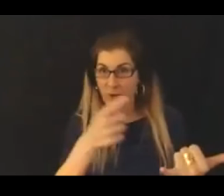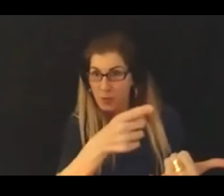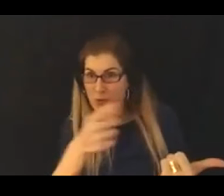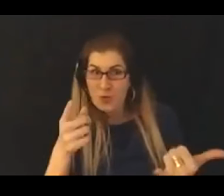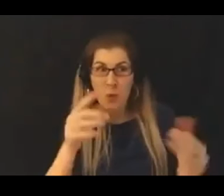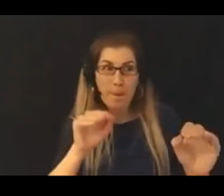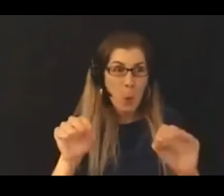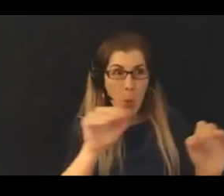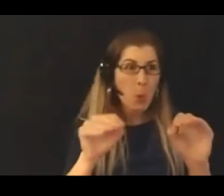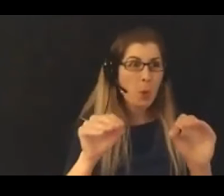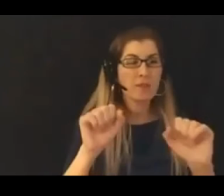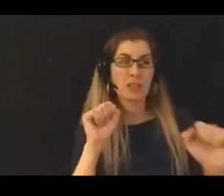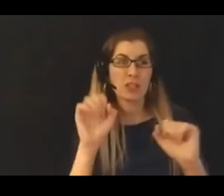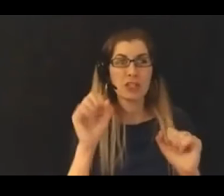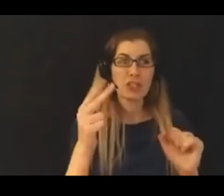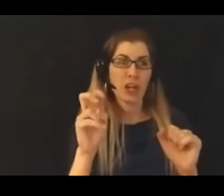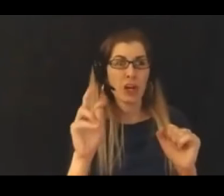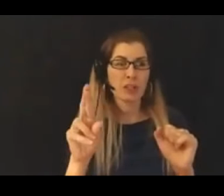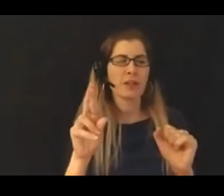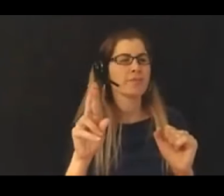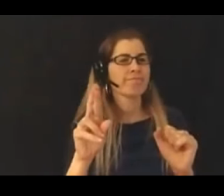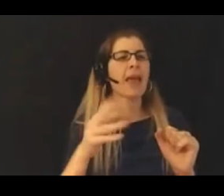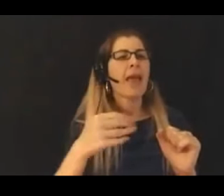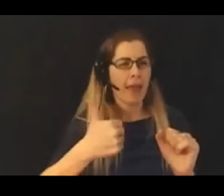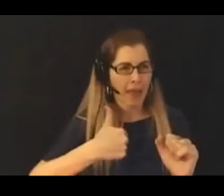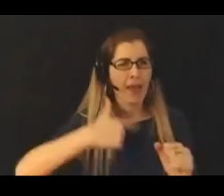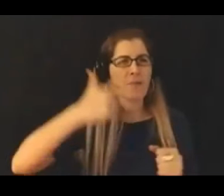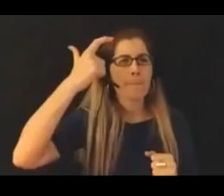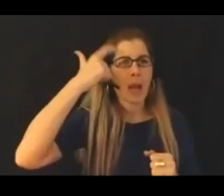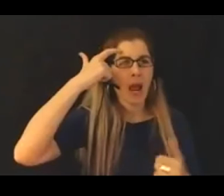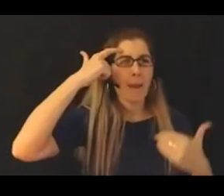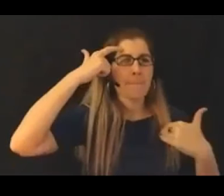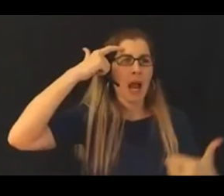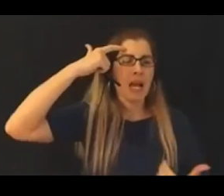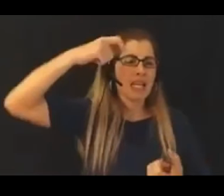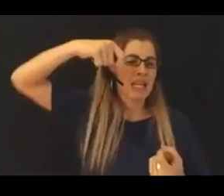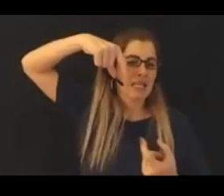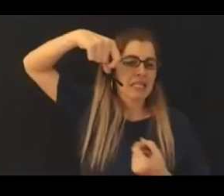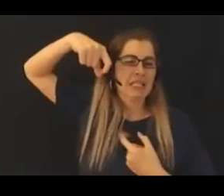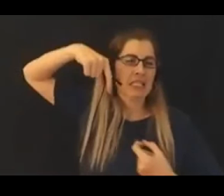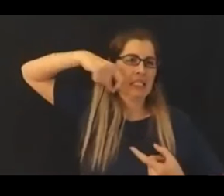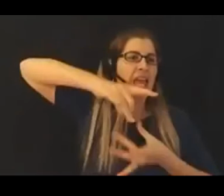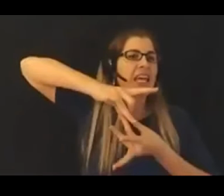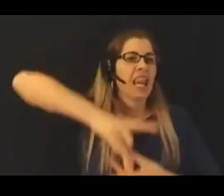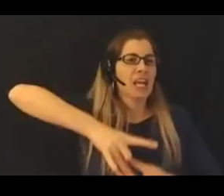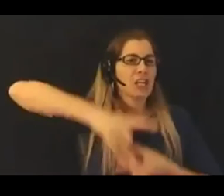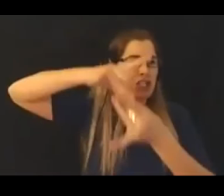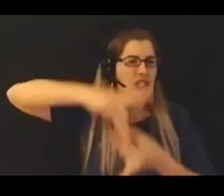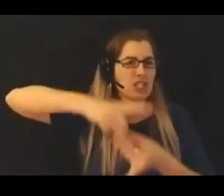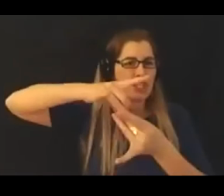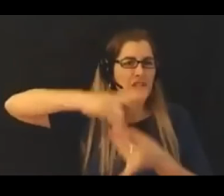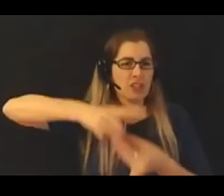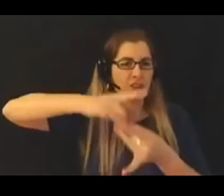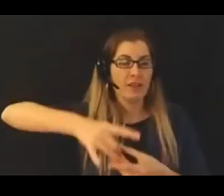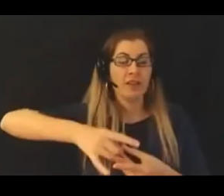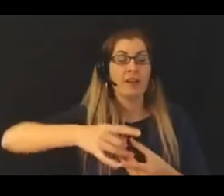ourselves, that there's kind of an intimate physical connection between these two things, that as we move,